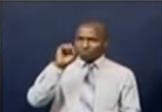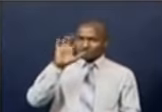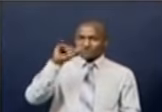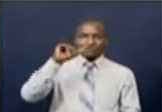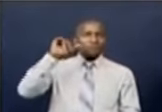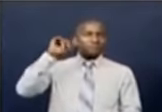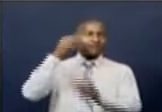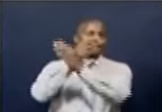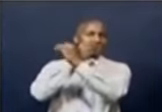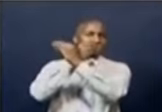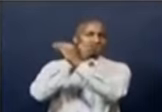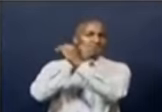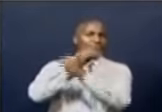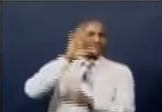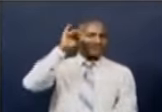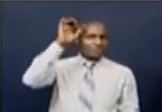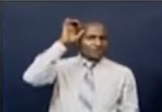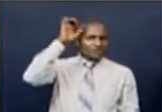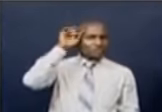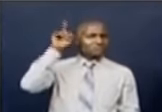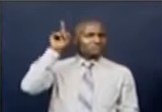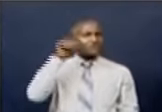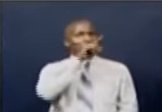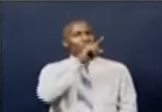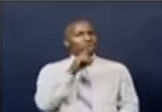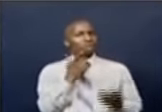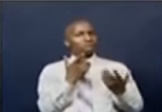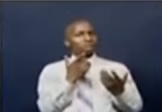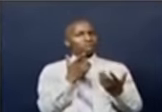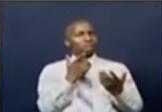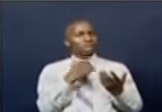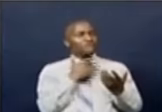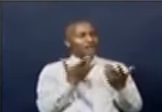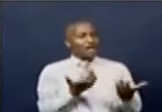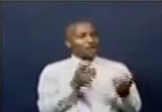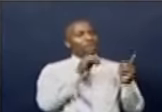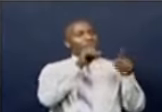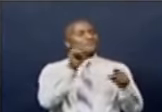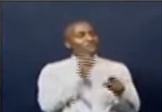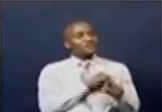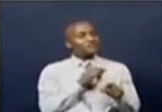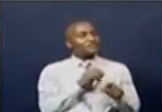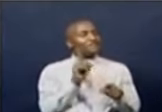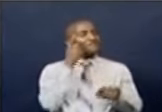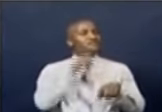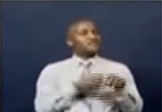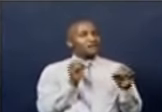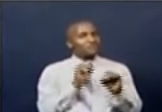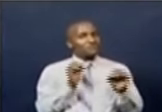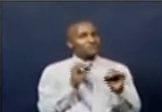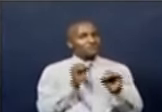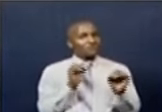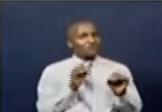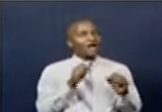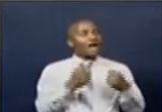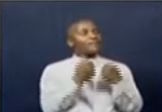Skype live in Eldoret. You've been there. You've seen this. He said it. Everybody knows it. It's not the first time there have been